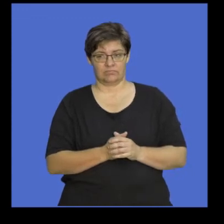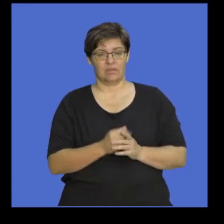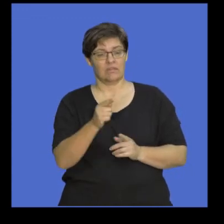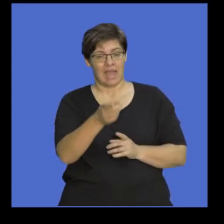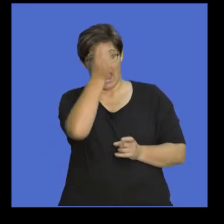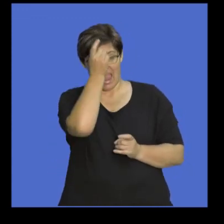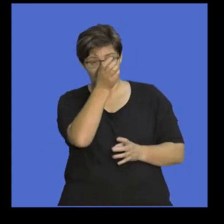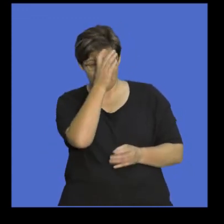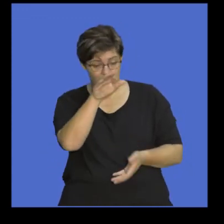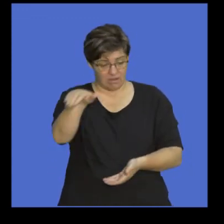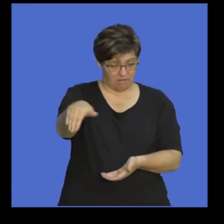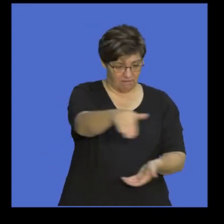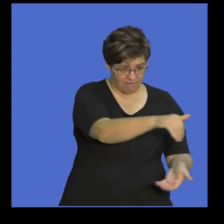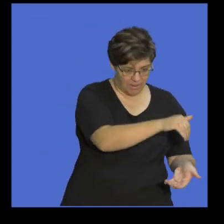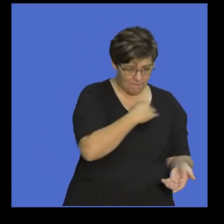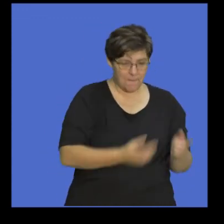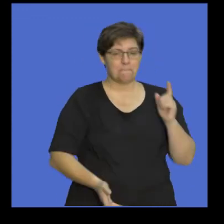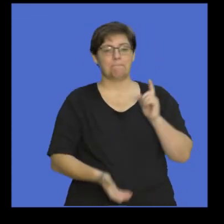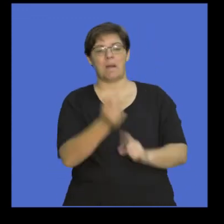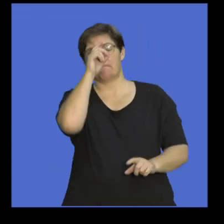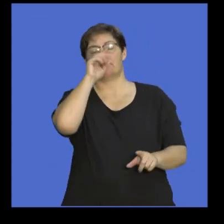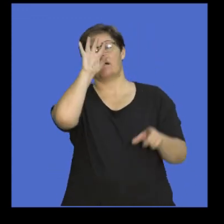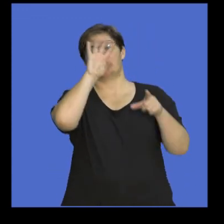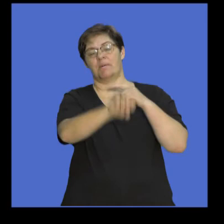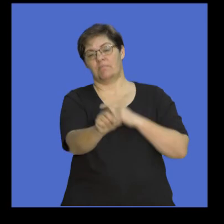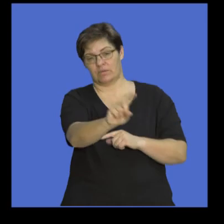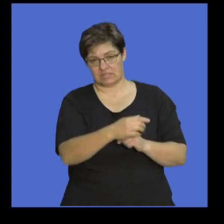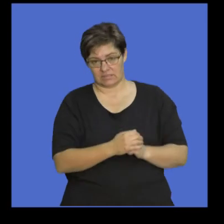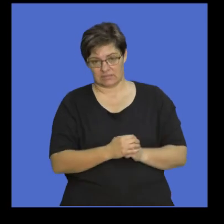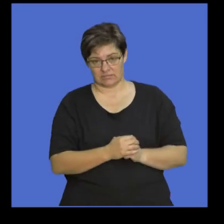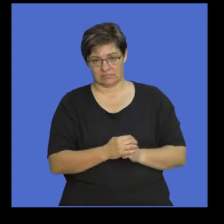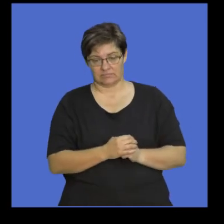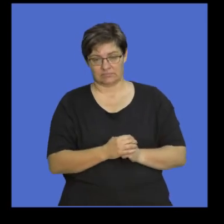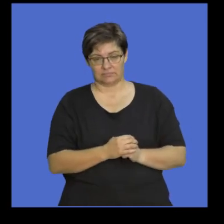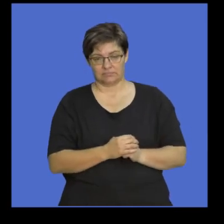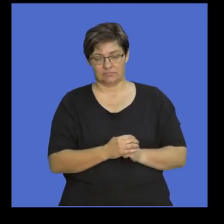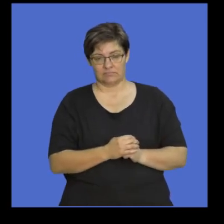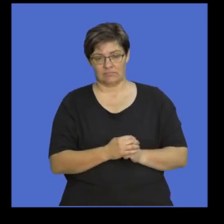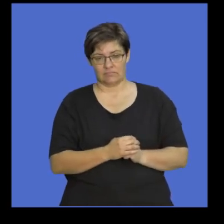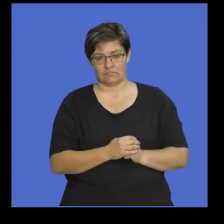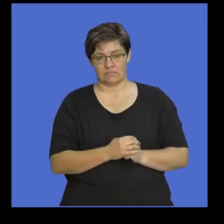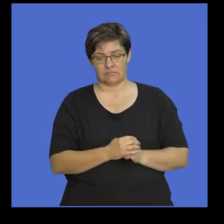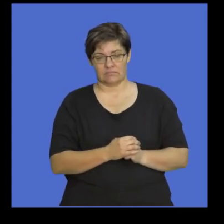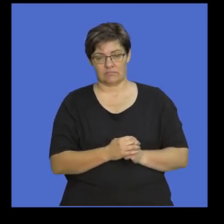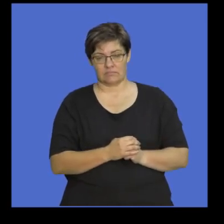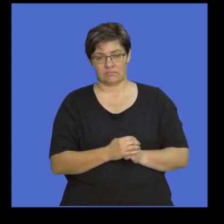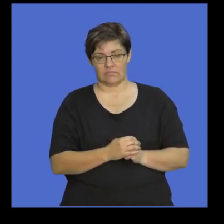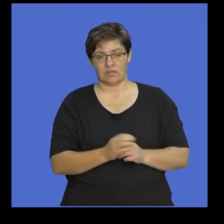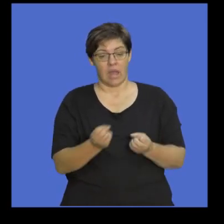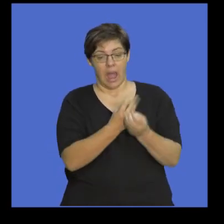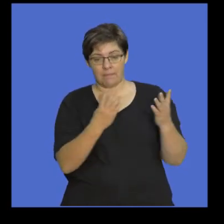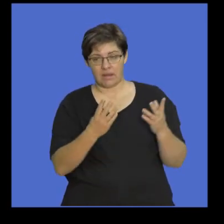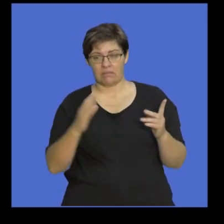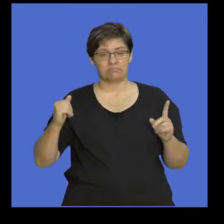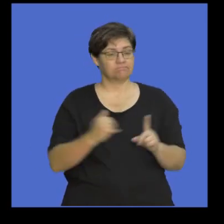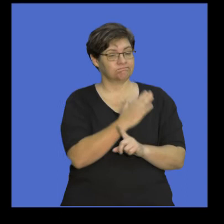So we use this data that we collected to actually arrive at this conclusion, okay? Current remains constant. So if a quantity